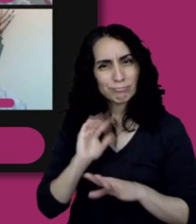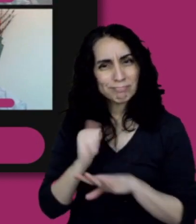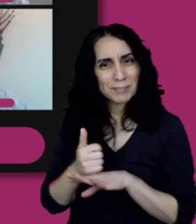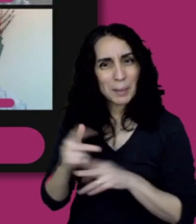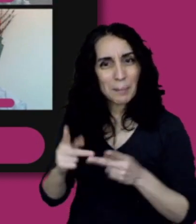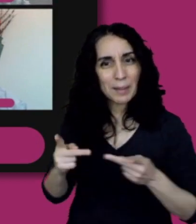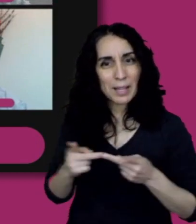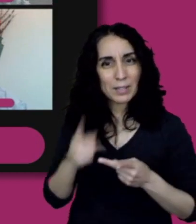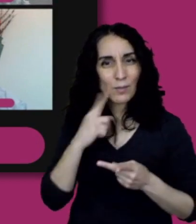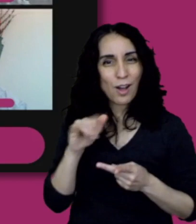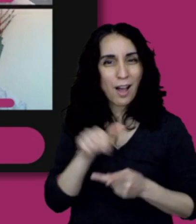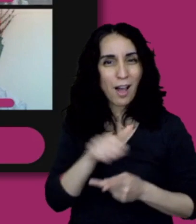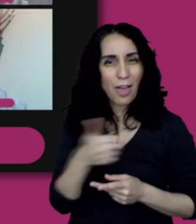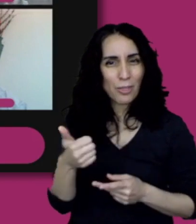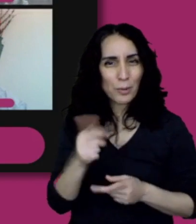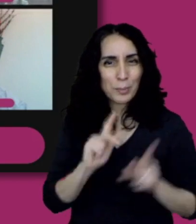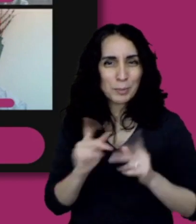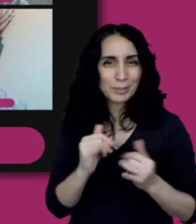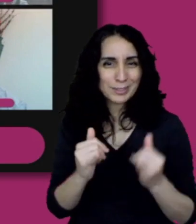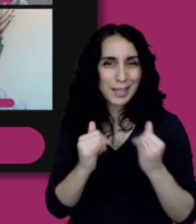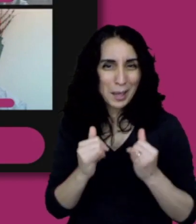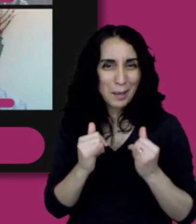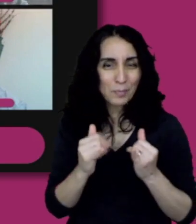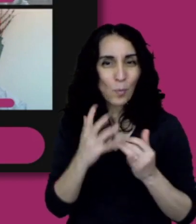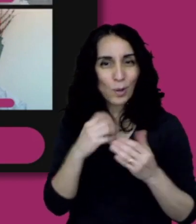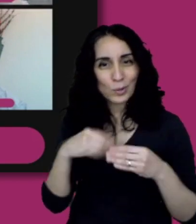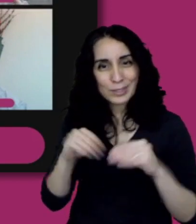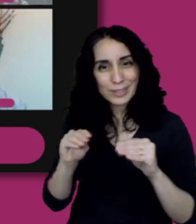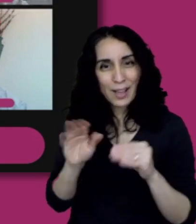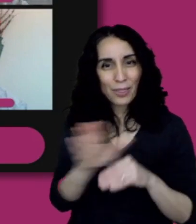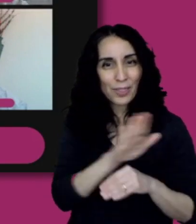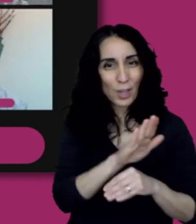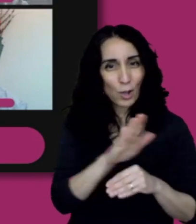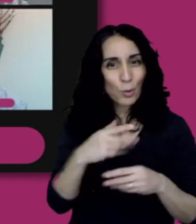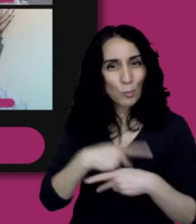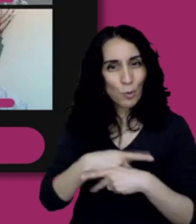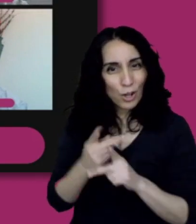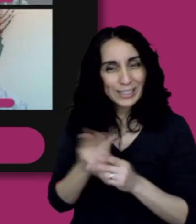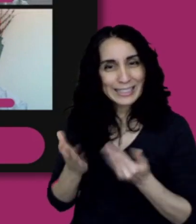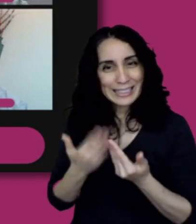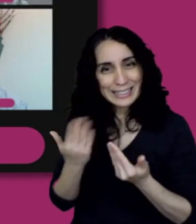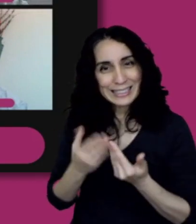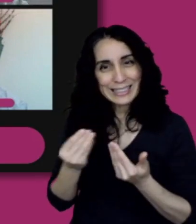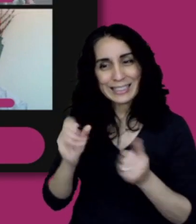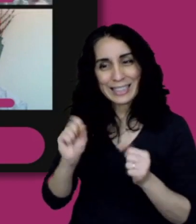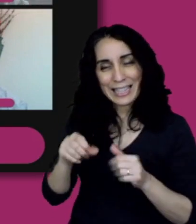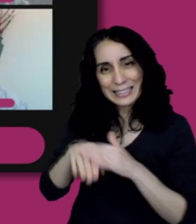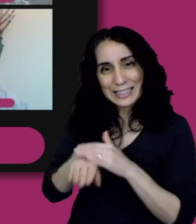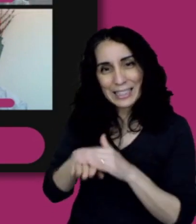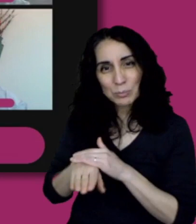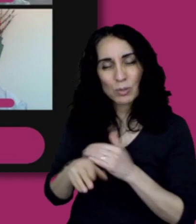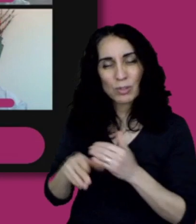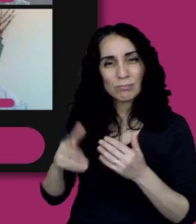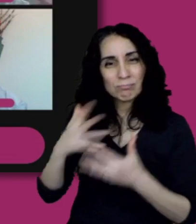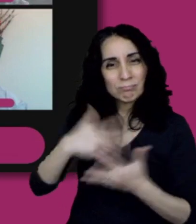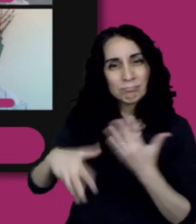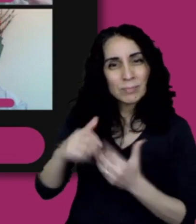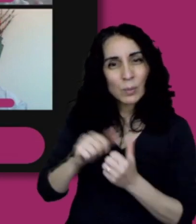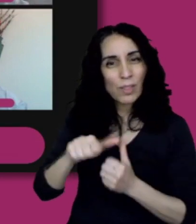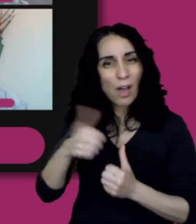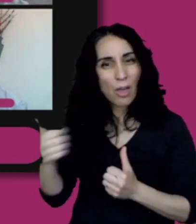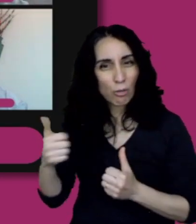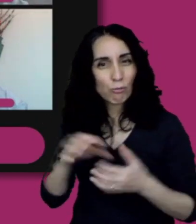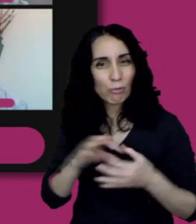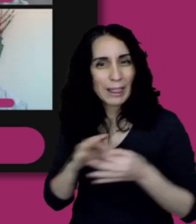other people like us to sell their products easily, accessibly, and it's amongst other